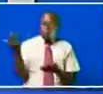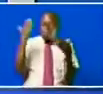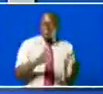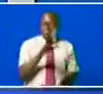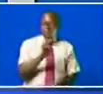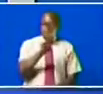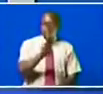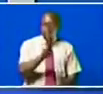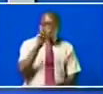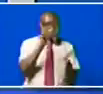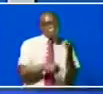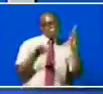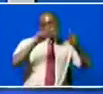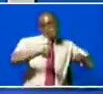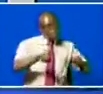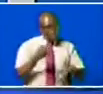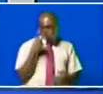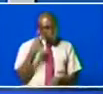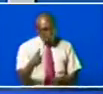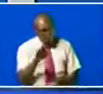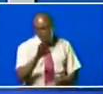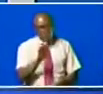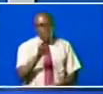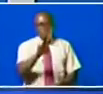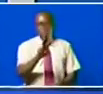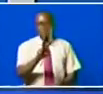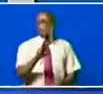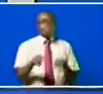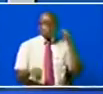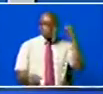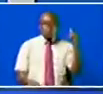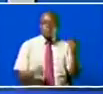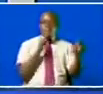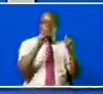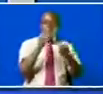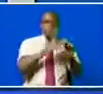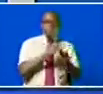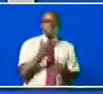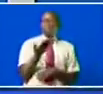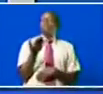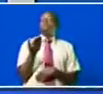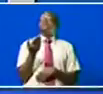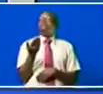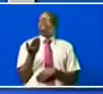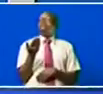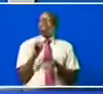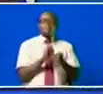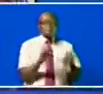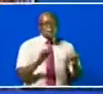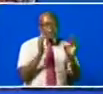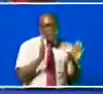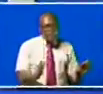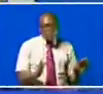to me. Like, what's happening? Mm-hmm. I'm going to look into your CV. I'm going to call you for an interview. And before you know it, you coming from cleaner